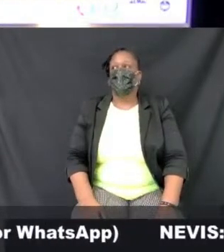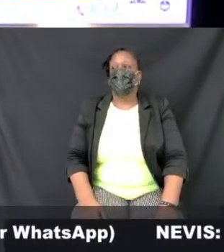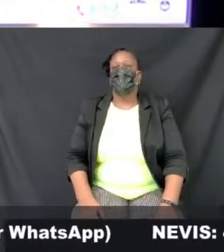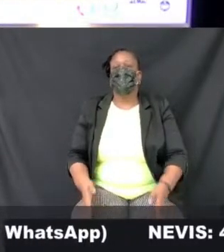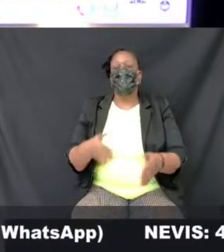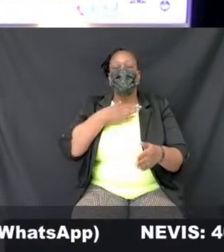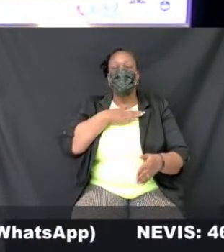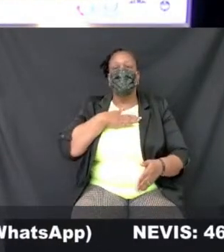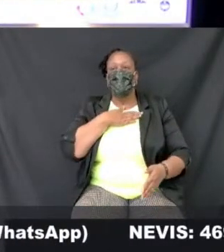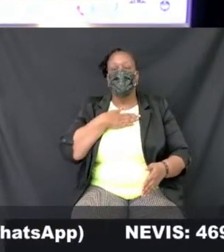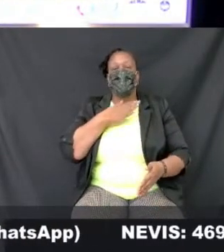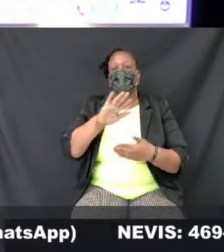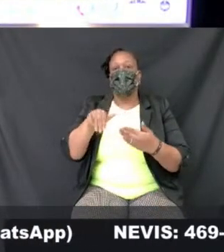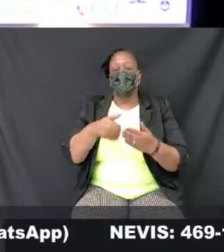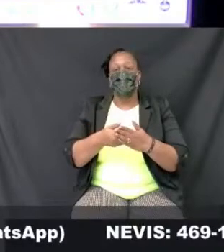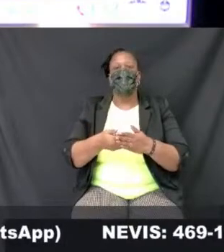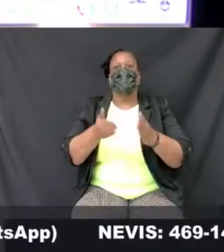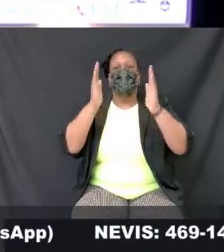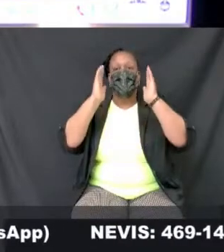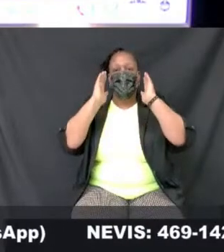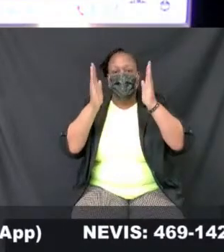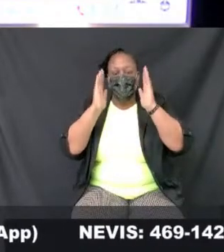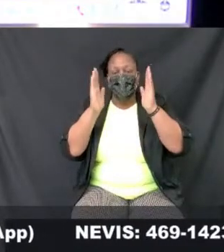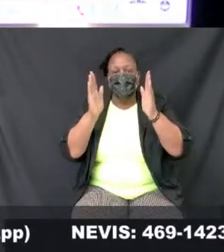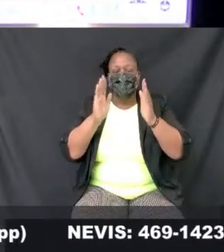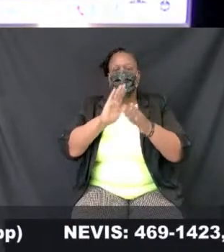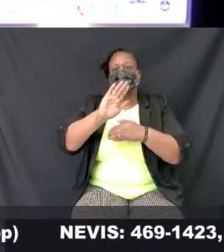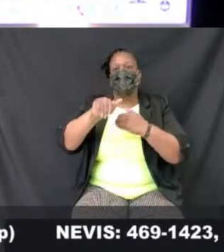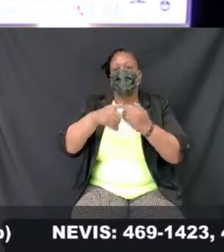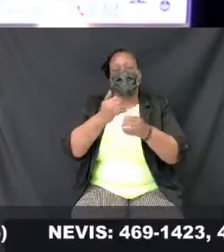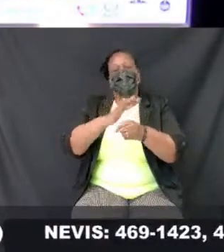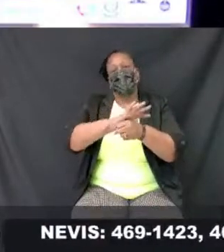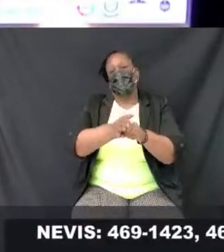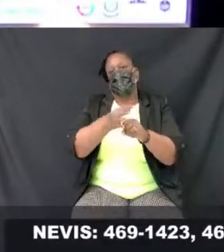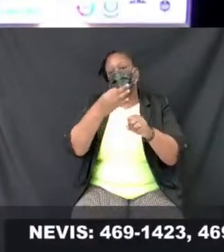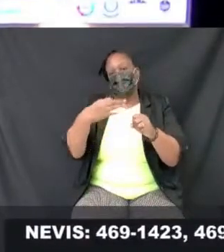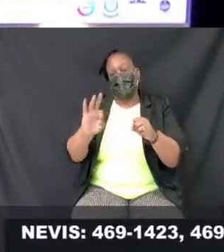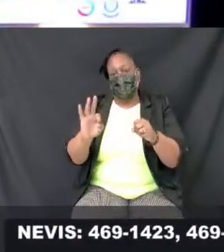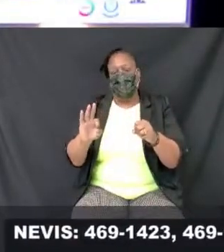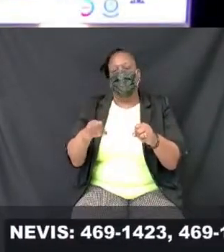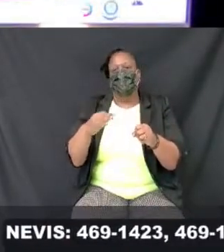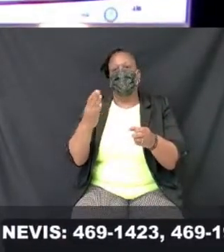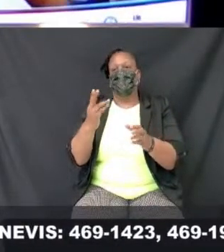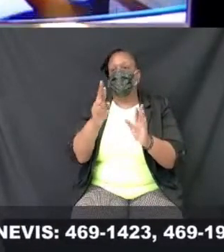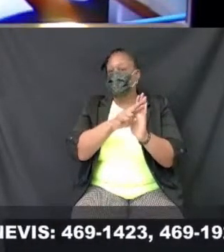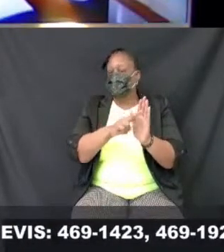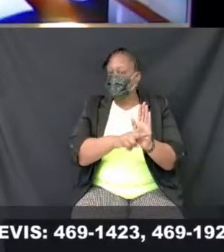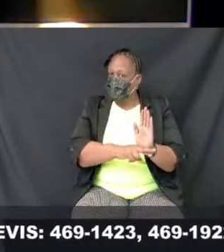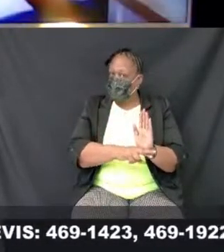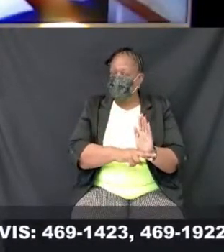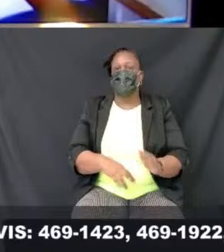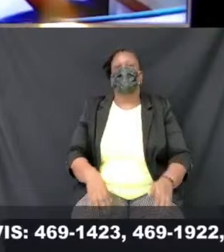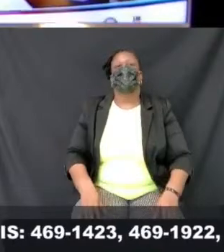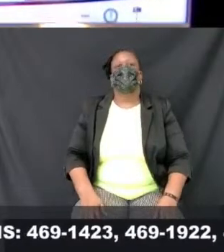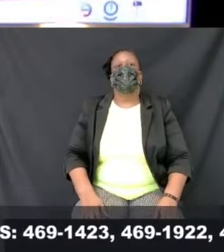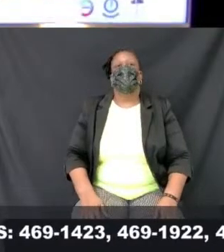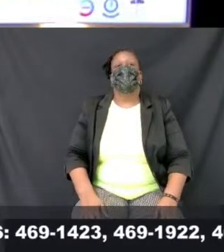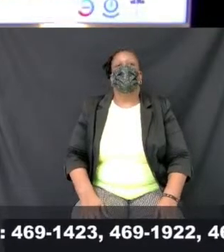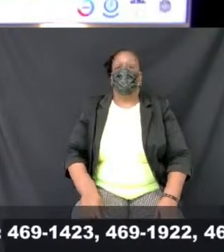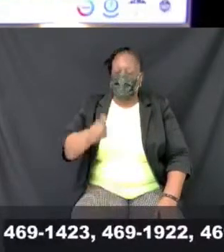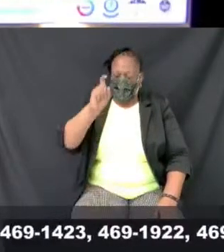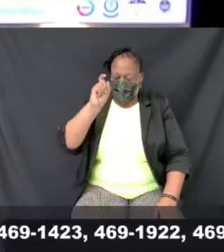everyone to always adhere to all the COVID-19 prevention protocols and the various provisions of